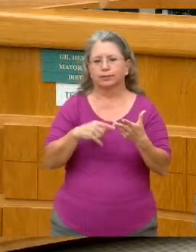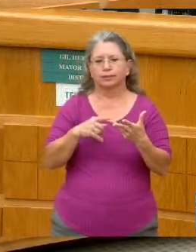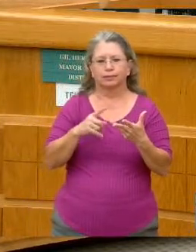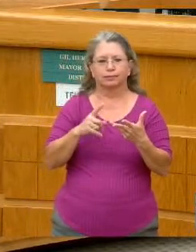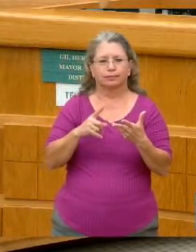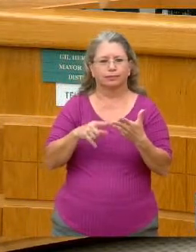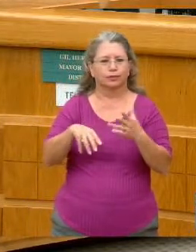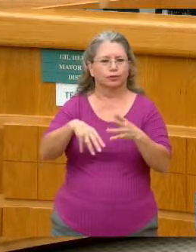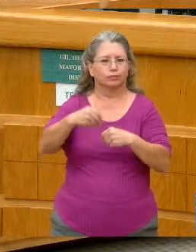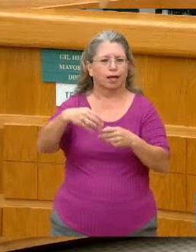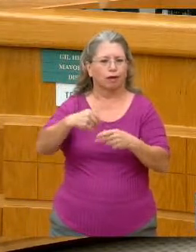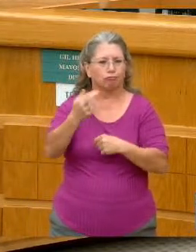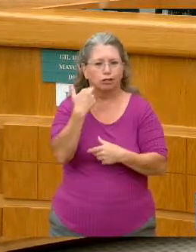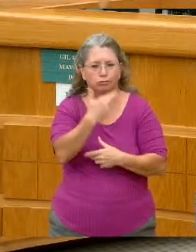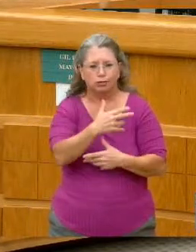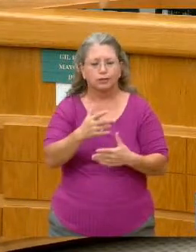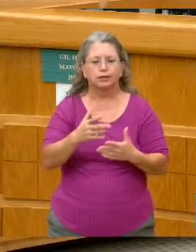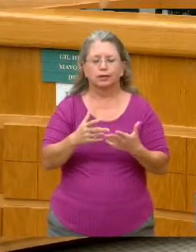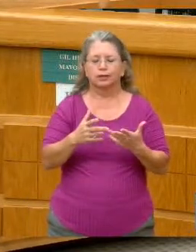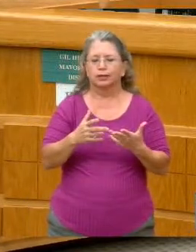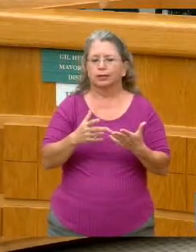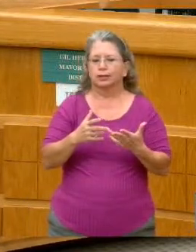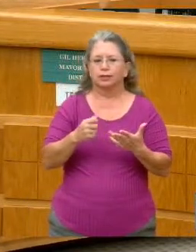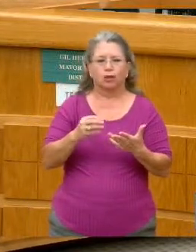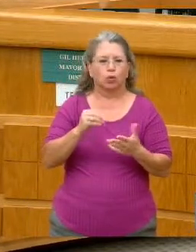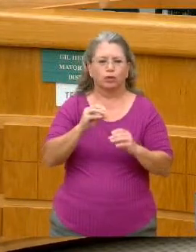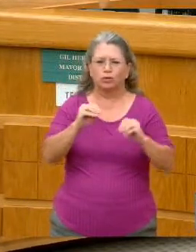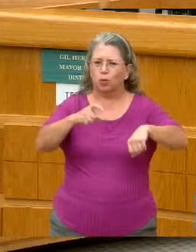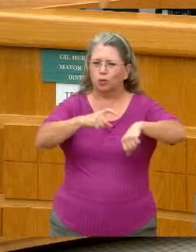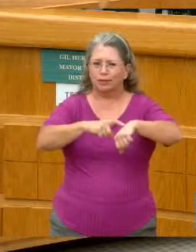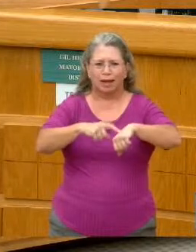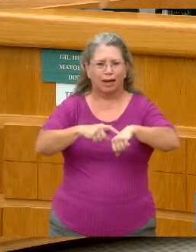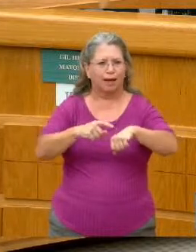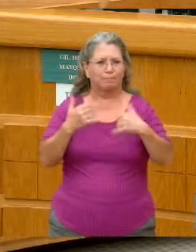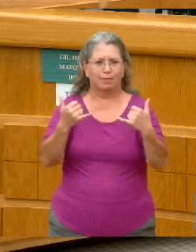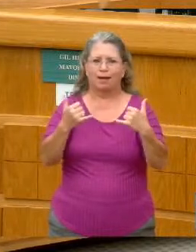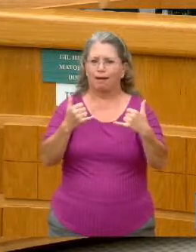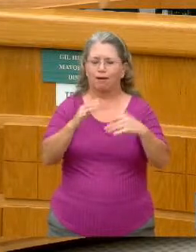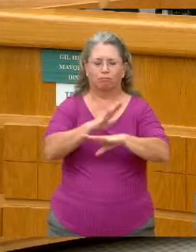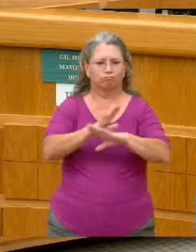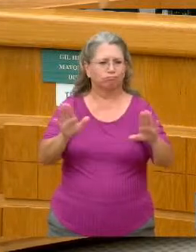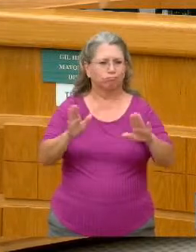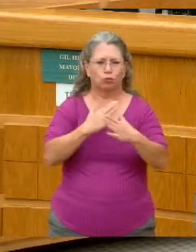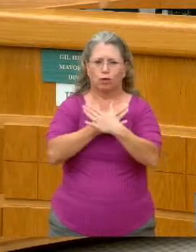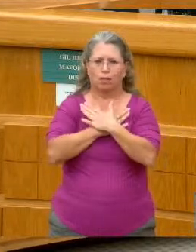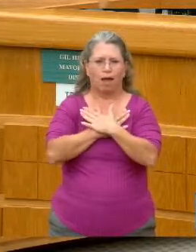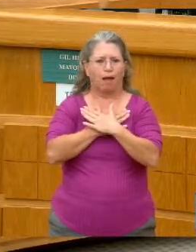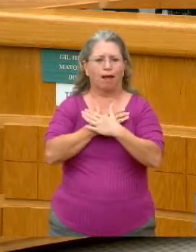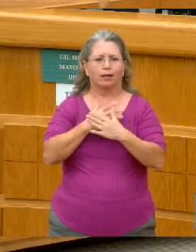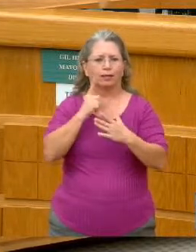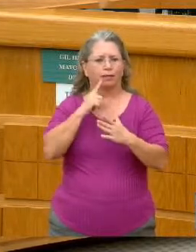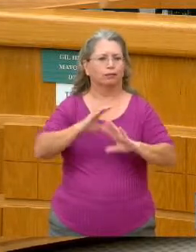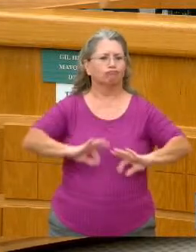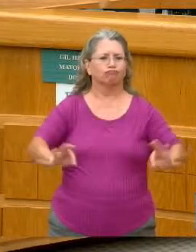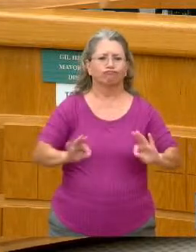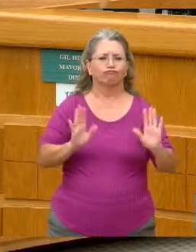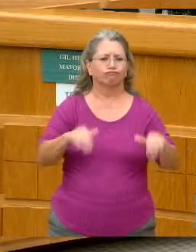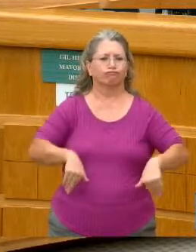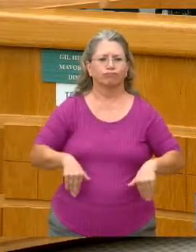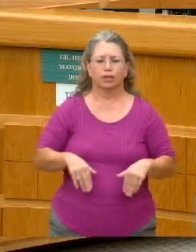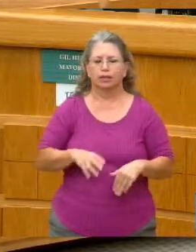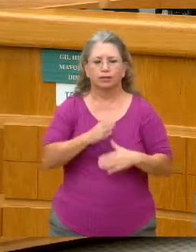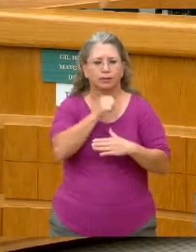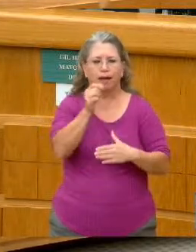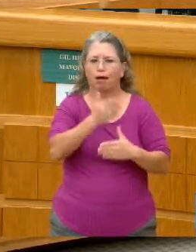rate in the future. It's not time to relax right now. The way this pandemic is going to work, it's not going to be